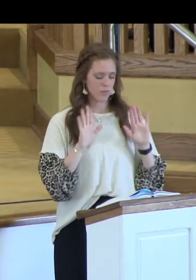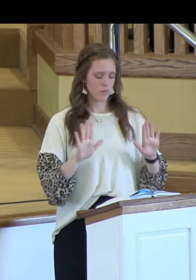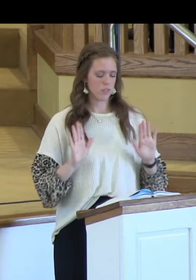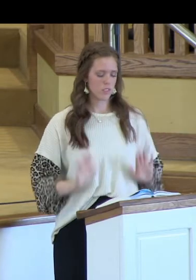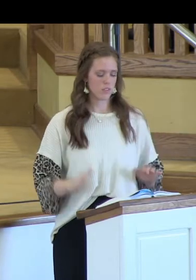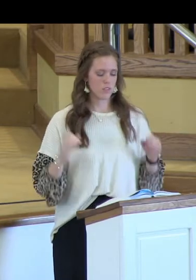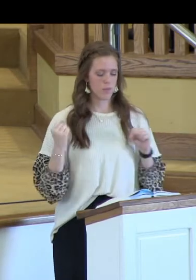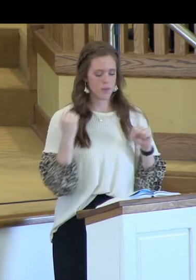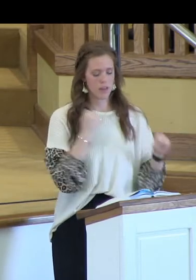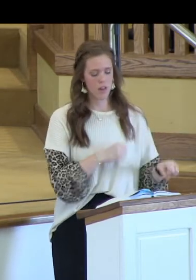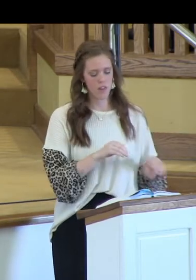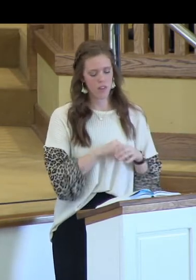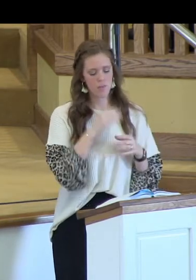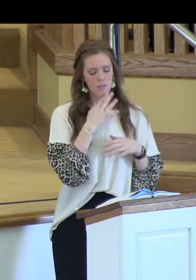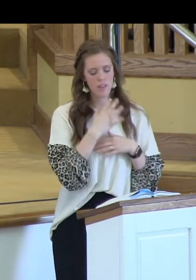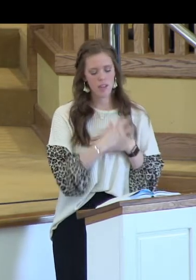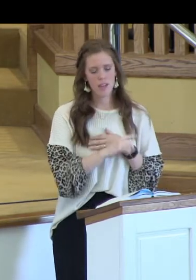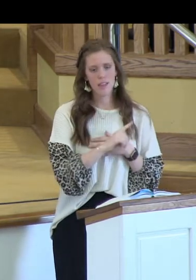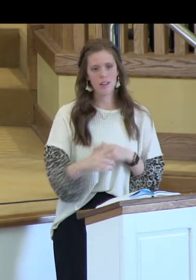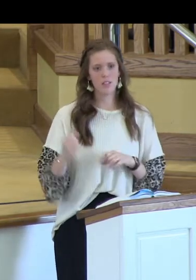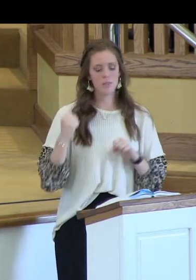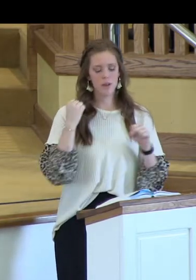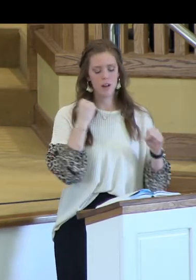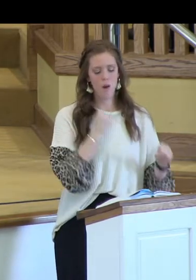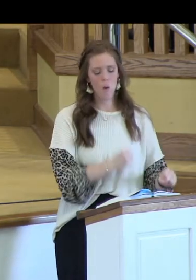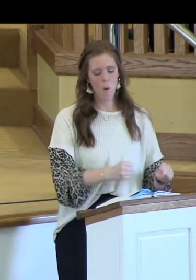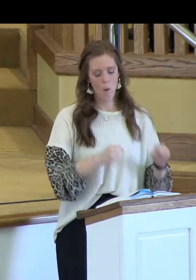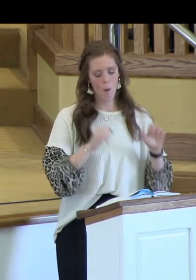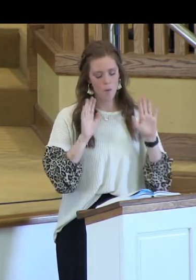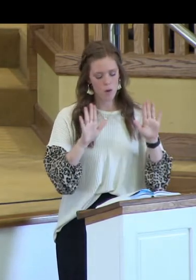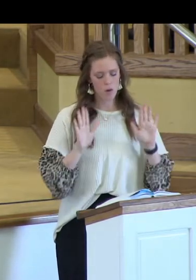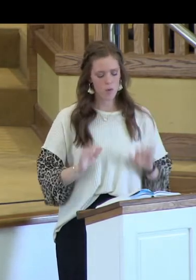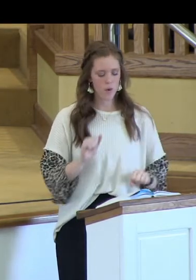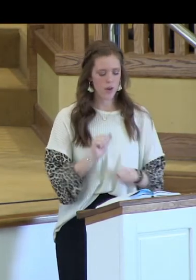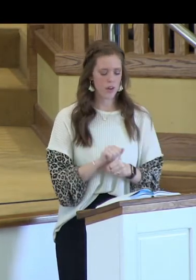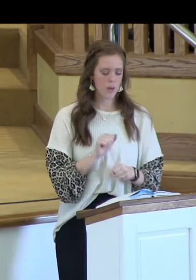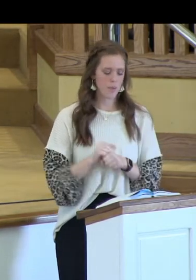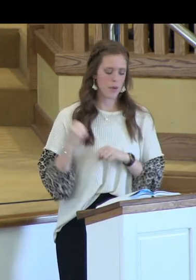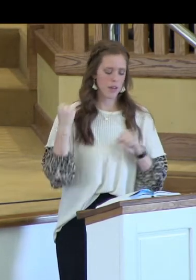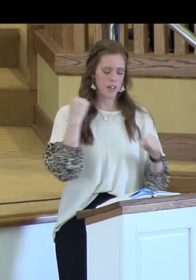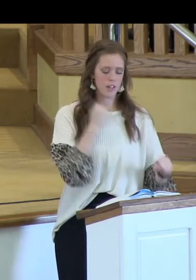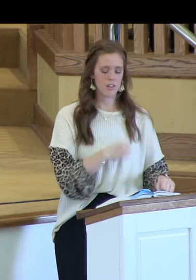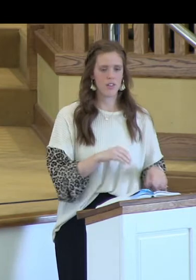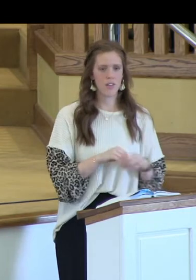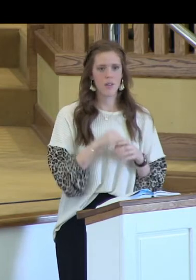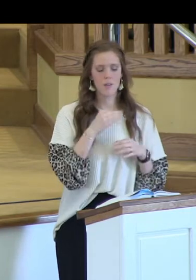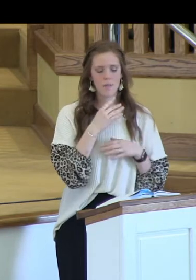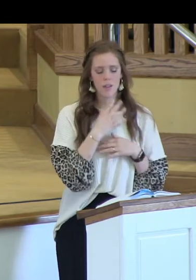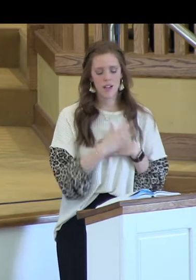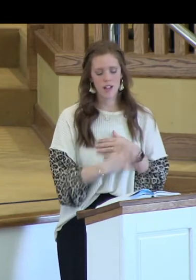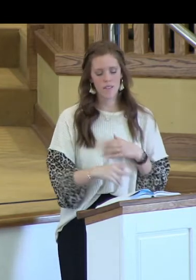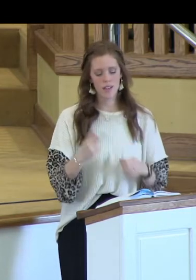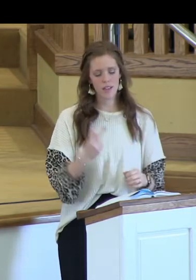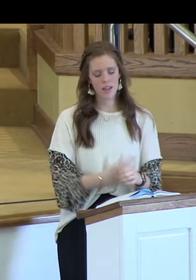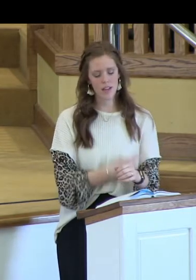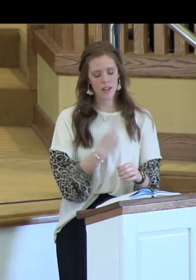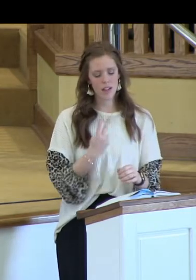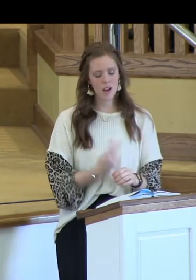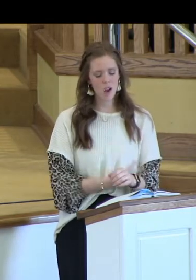blood. There is power, power, wonder-working power in the blood of